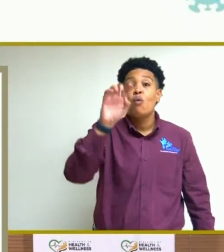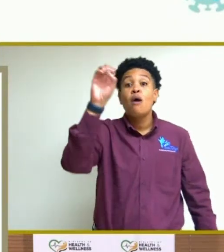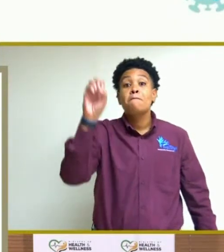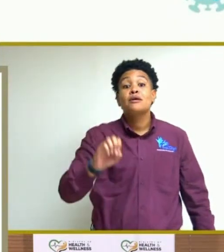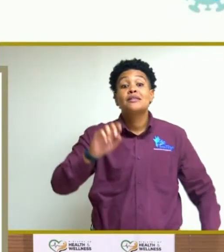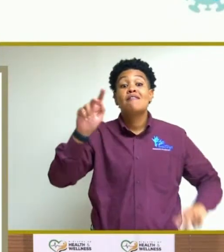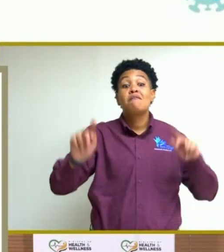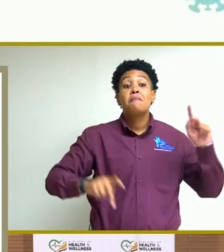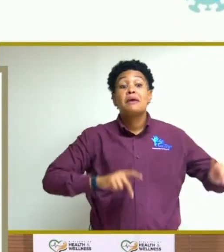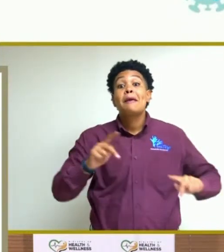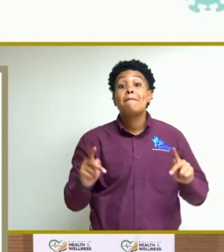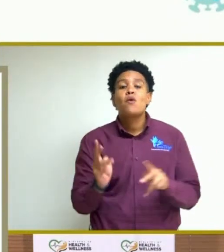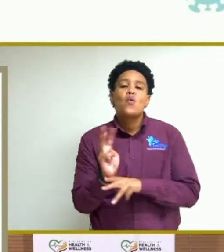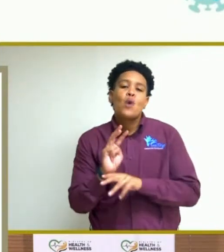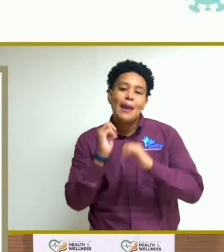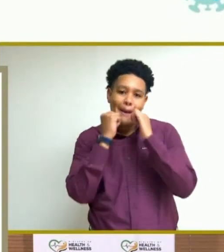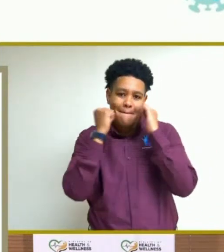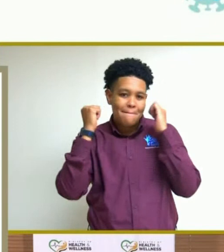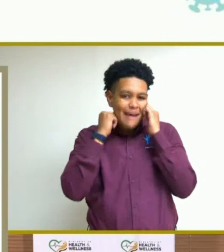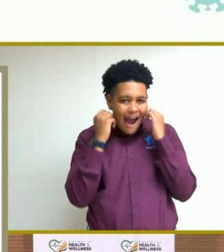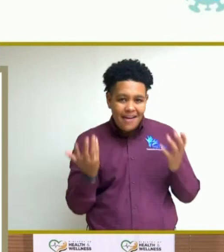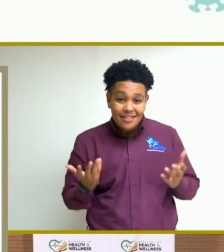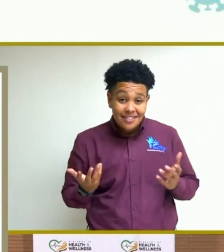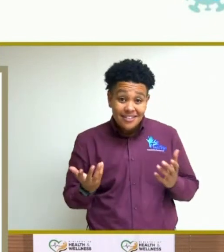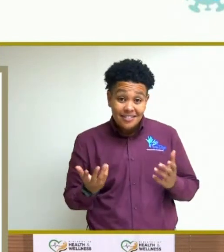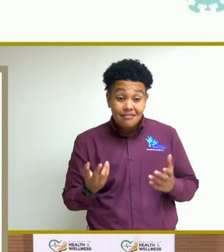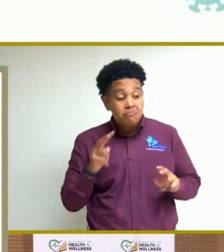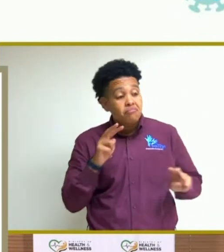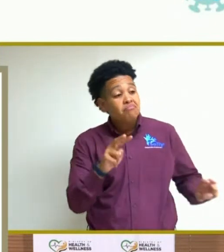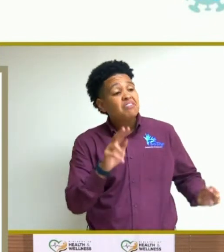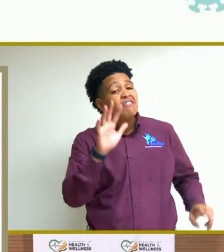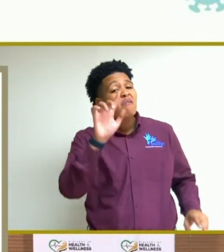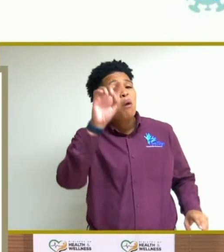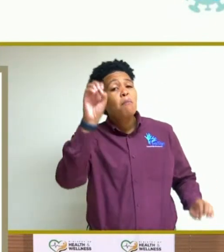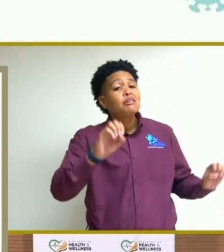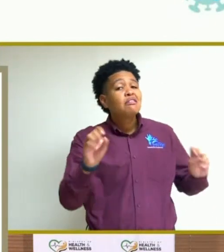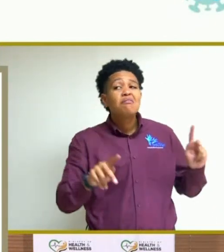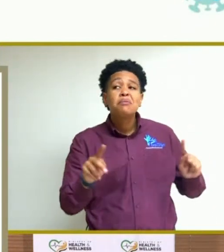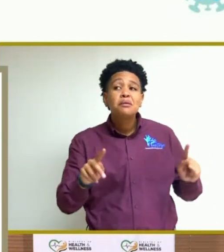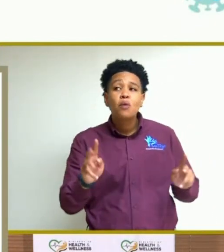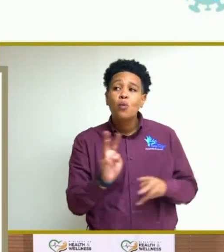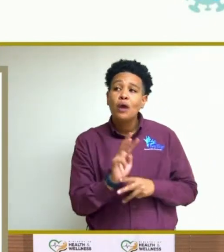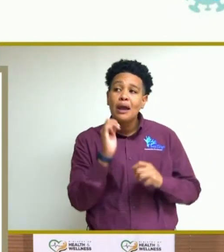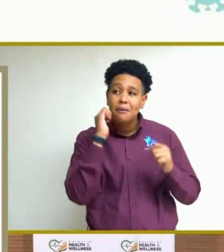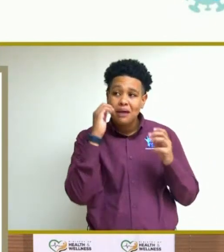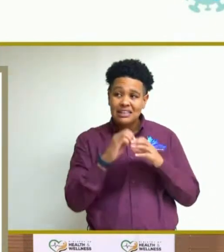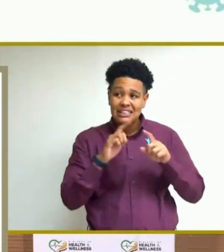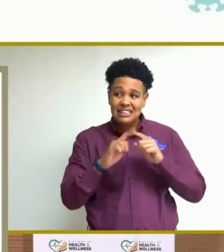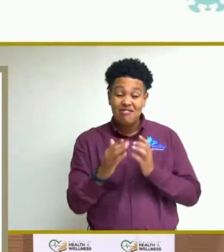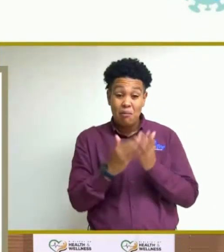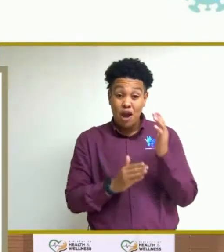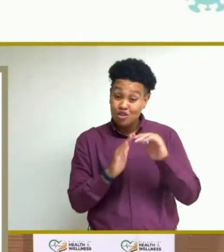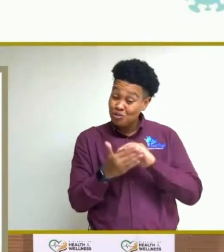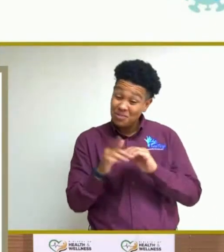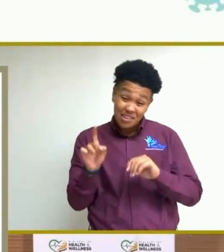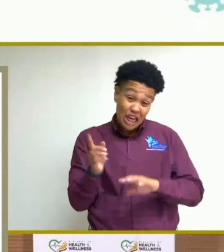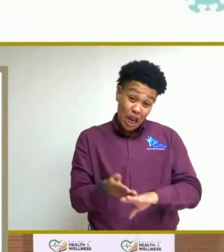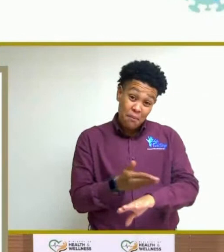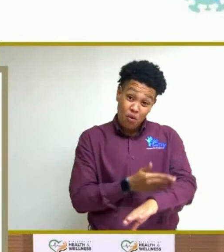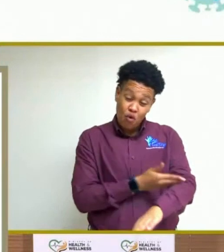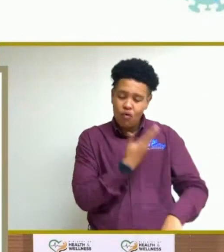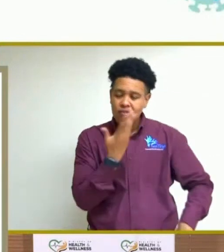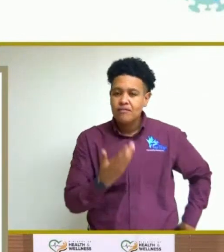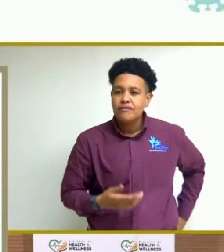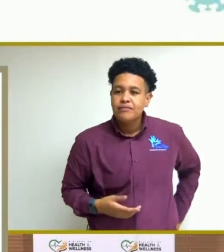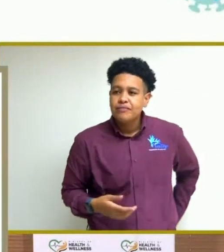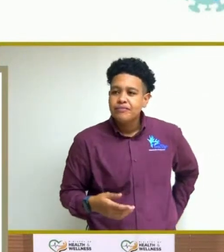persons are wearing masks at any particular time in different parts of the island. Now, this needs to improve. When